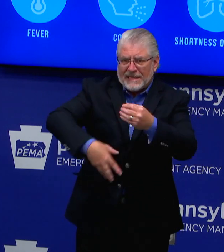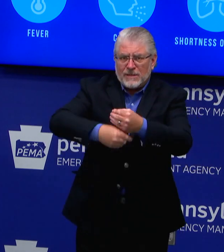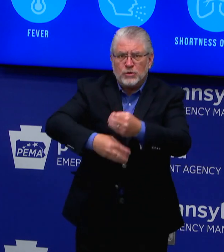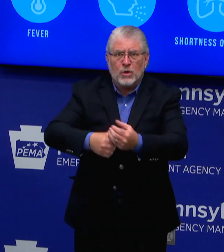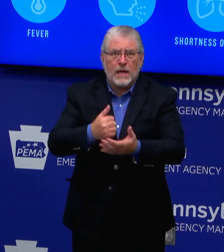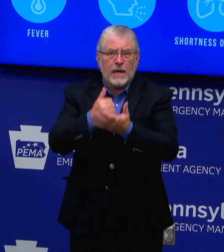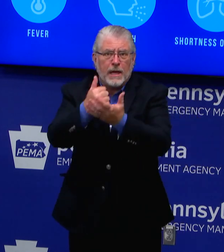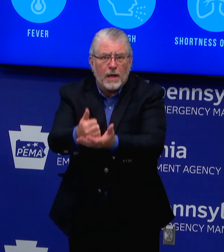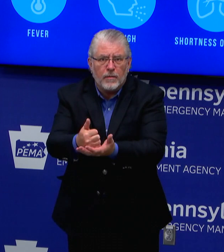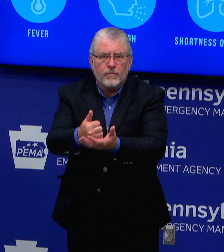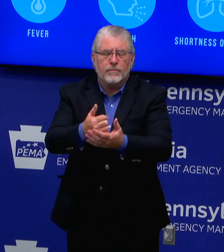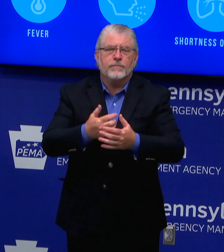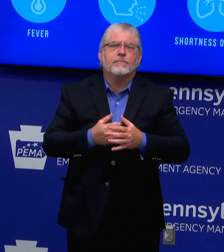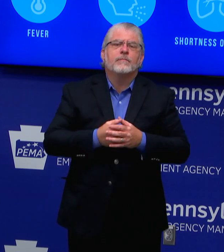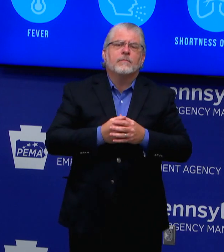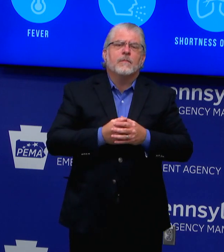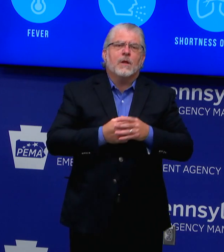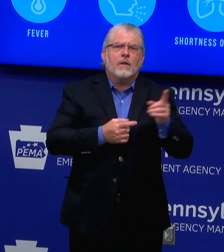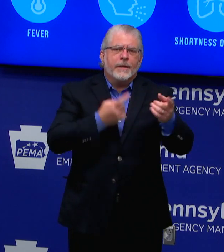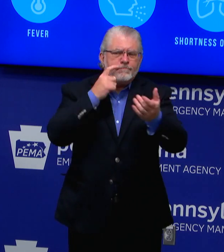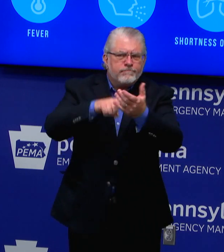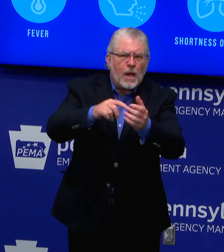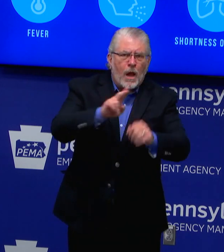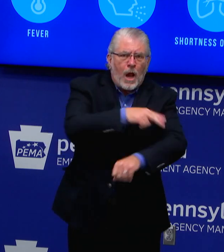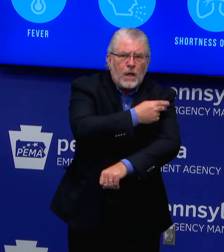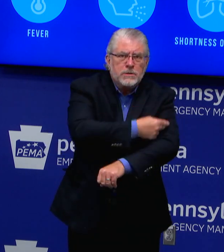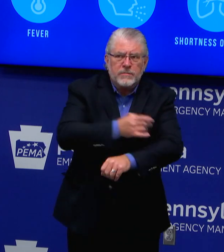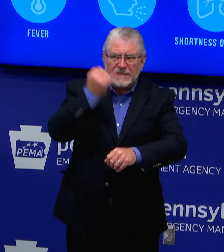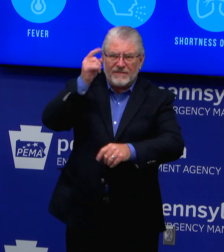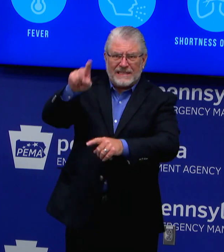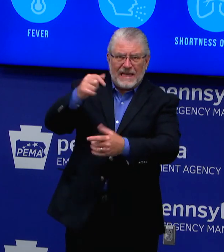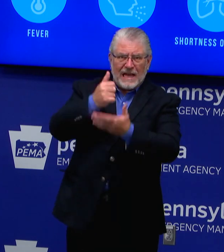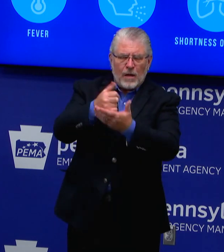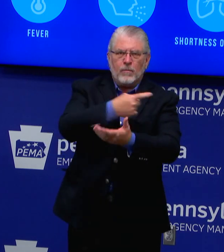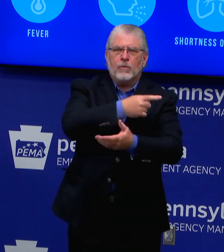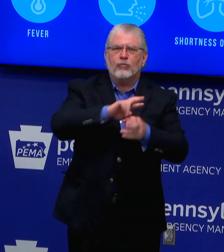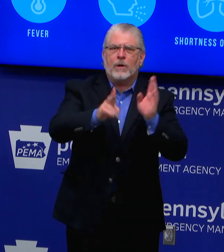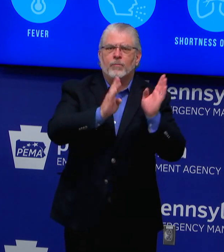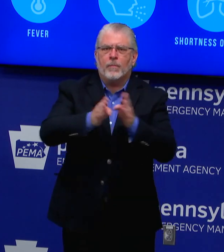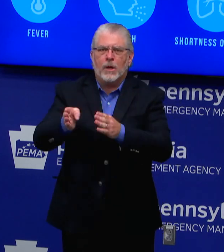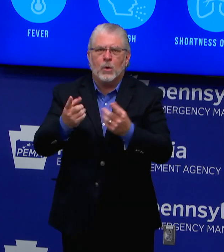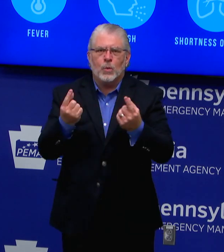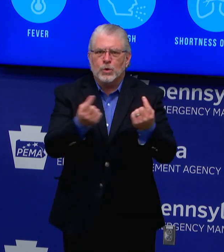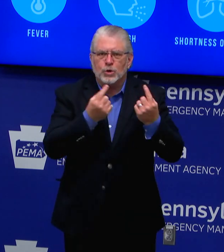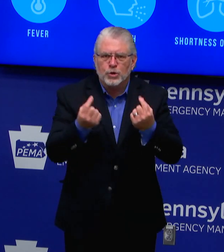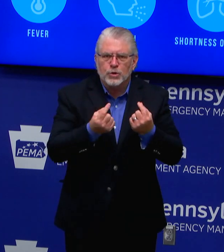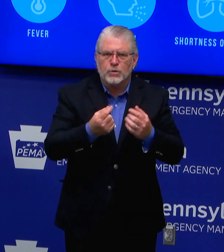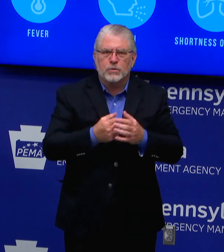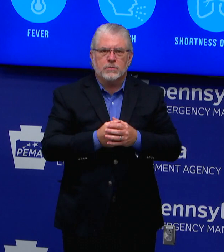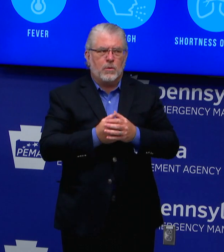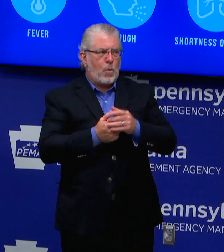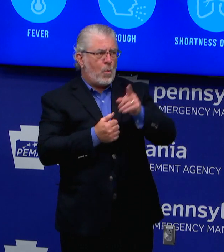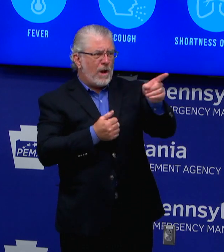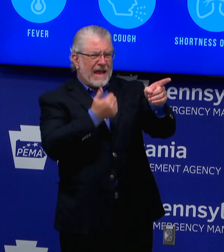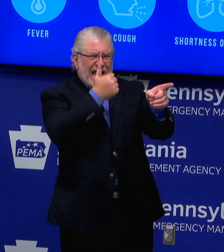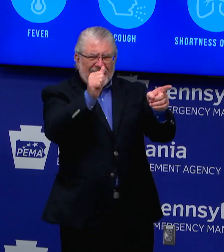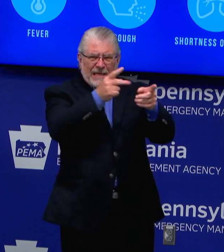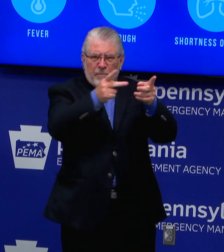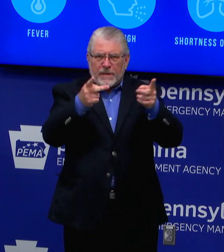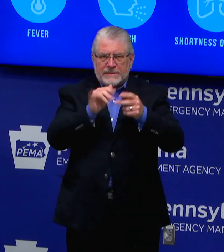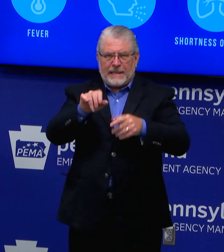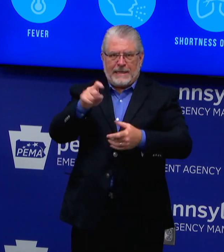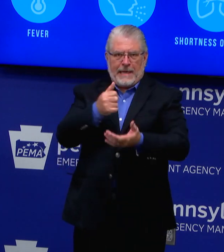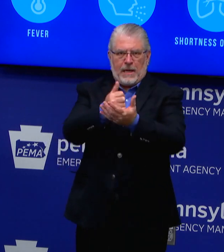at a number of sites and facilities across the state in case we would realize a significant impact to serve as these sites and what it would take to be able